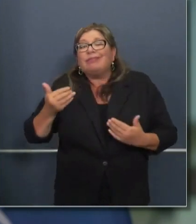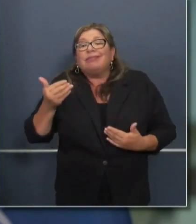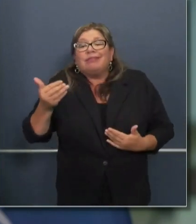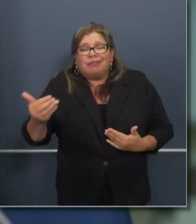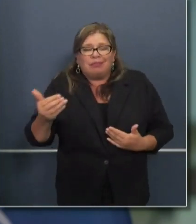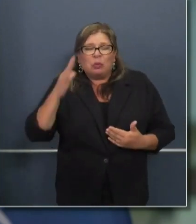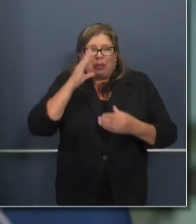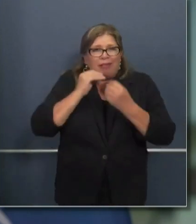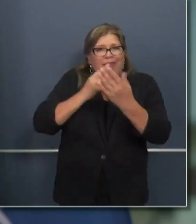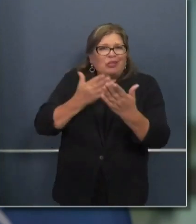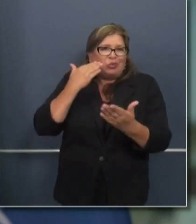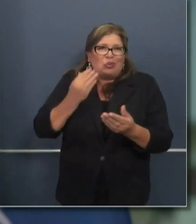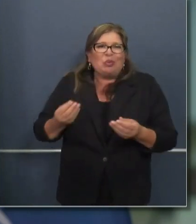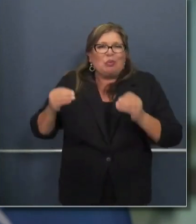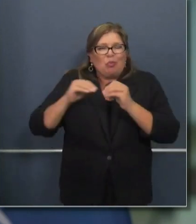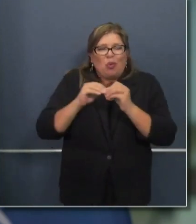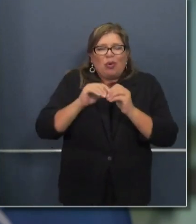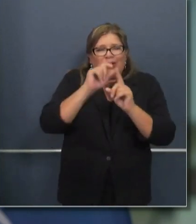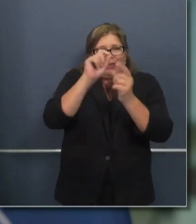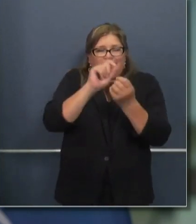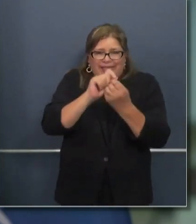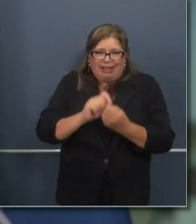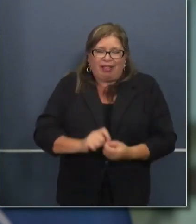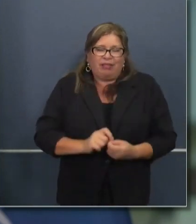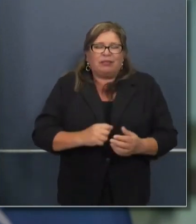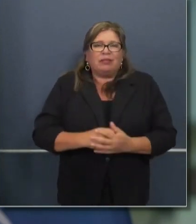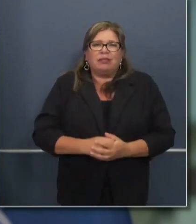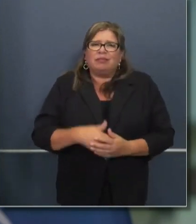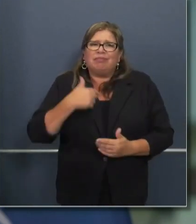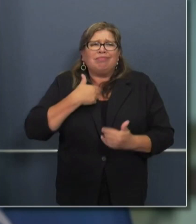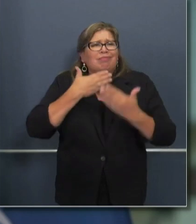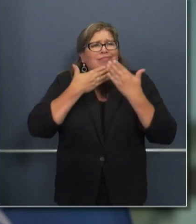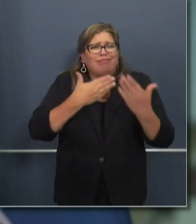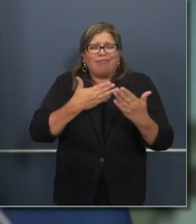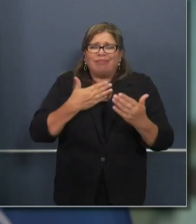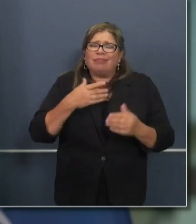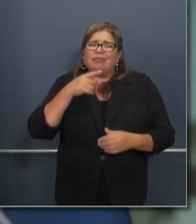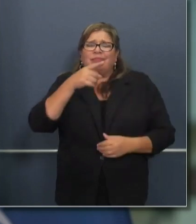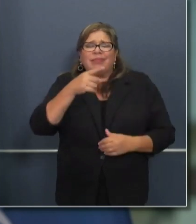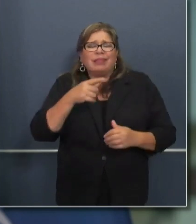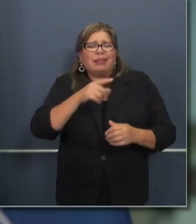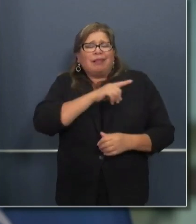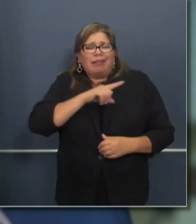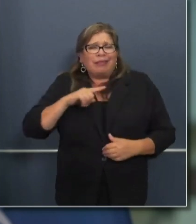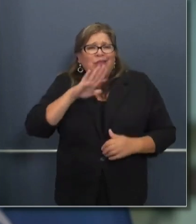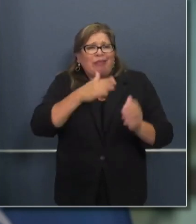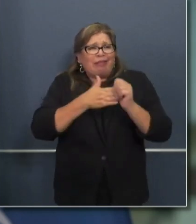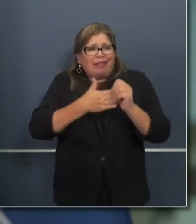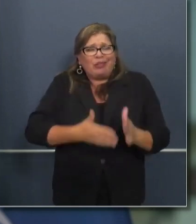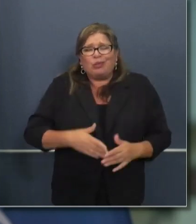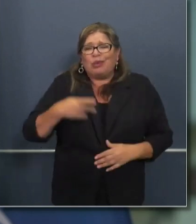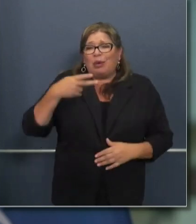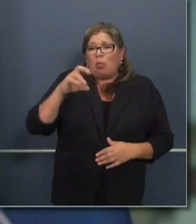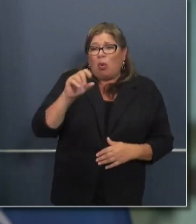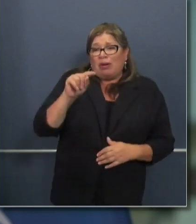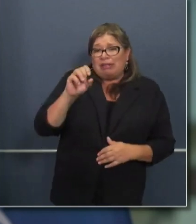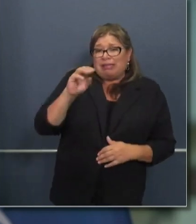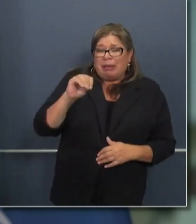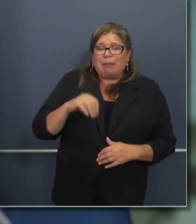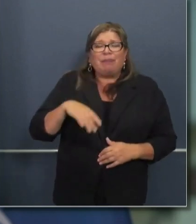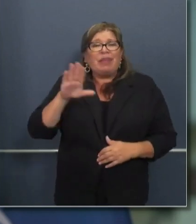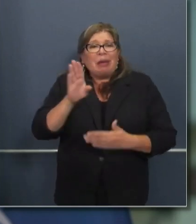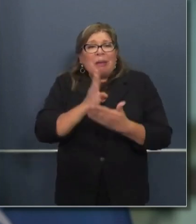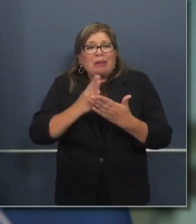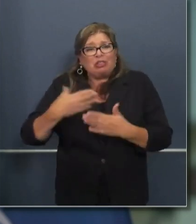the week. I just want to compliment legislative leadership, the Speaker and the Pro Tem, budget chairs in the respective